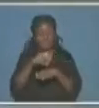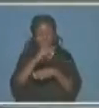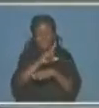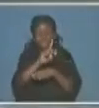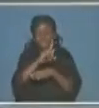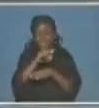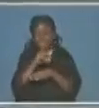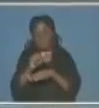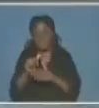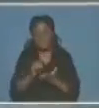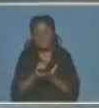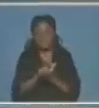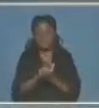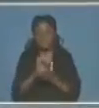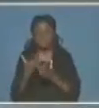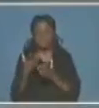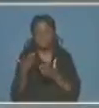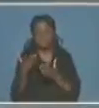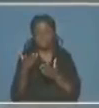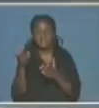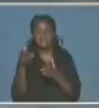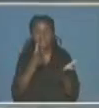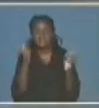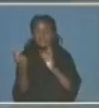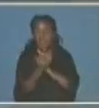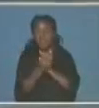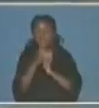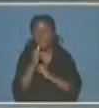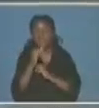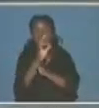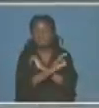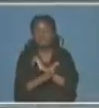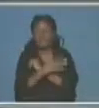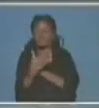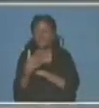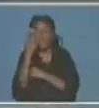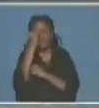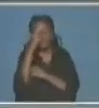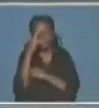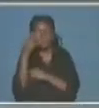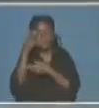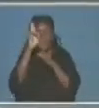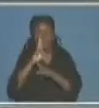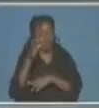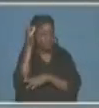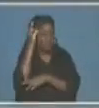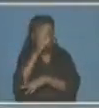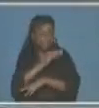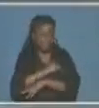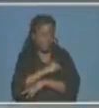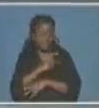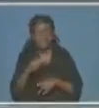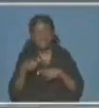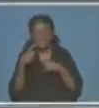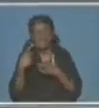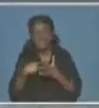Now, as he de-embarks from that plane, he is being greeted by Foreign Affairs Minister, the Honorable Fred Mitchell, who will then do an inspection